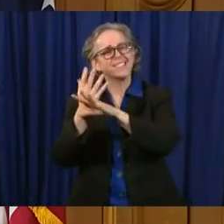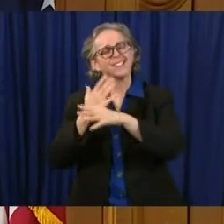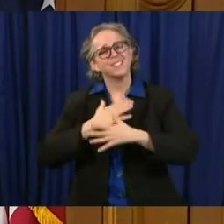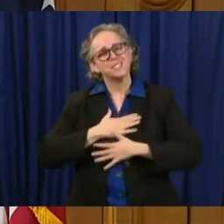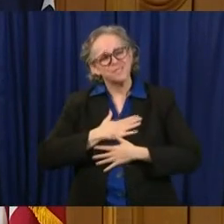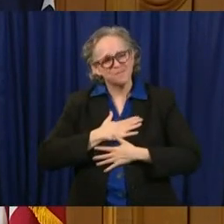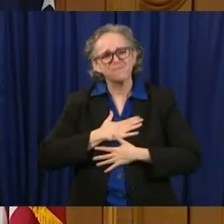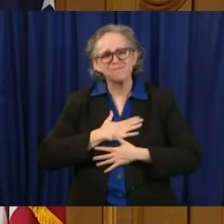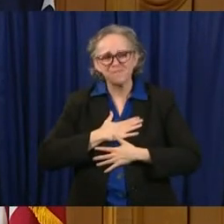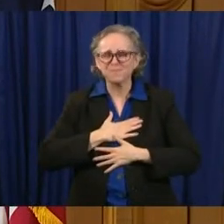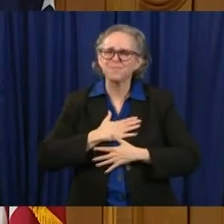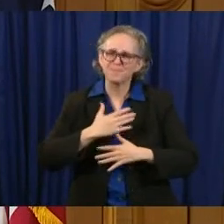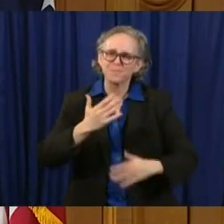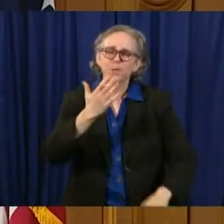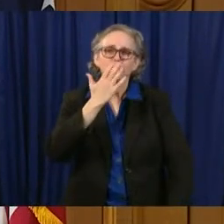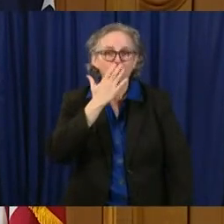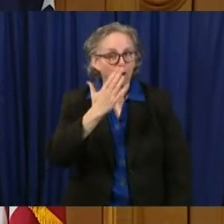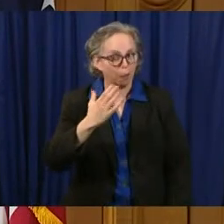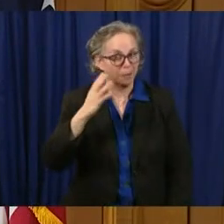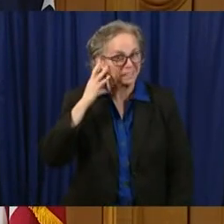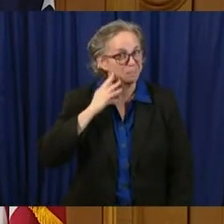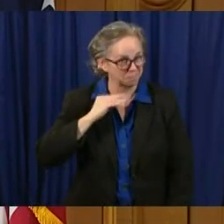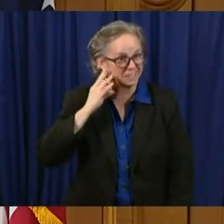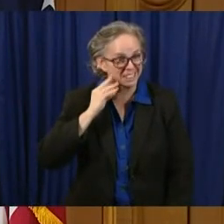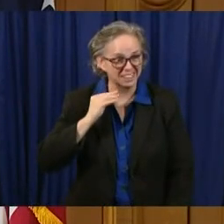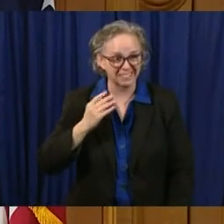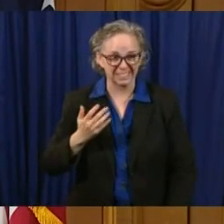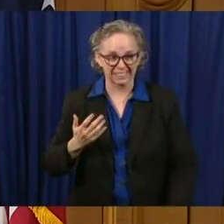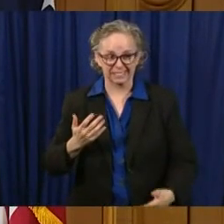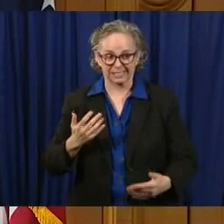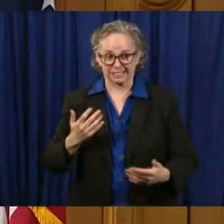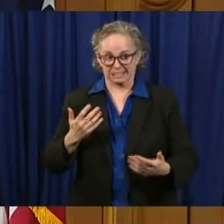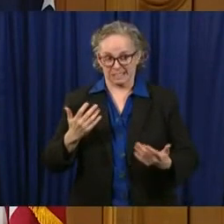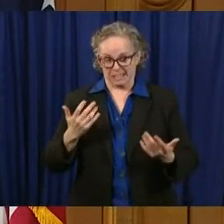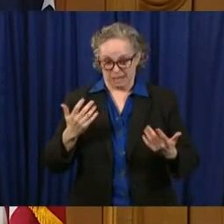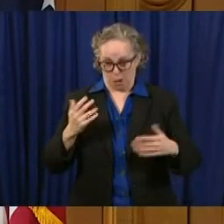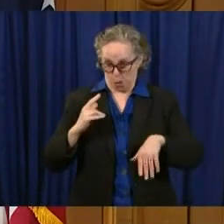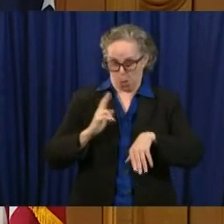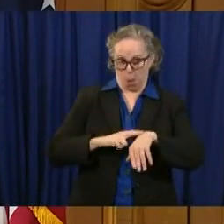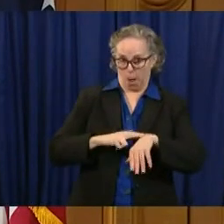good experience. And also on Easter,